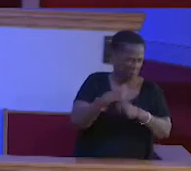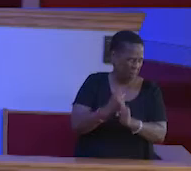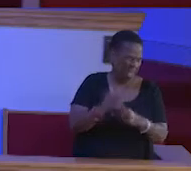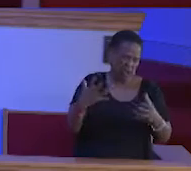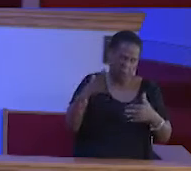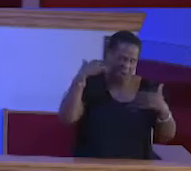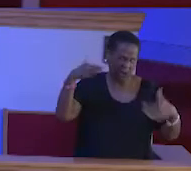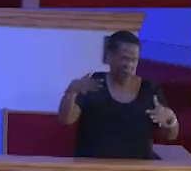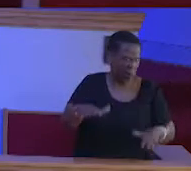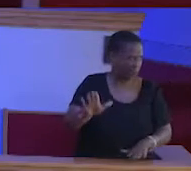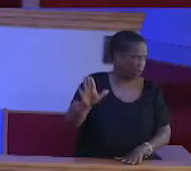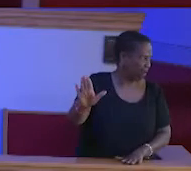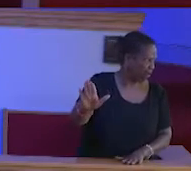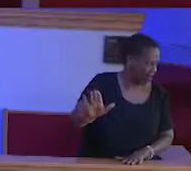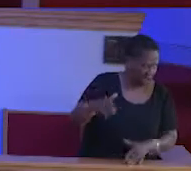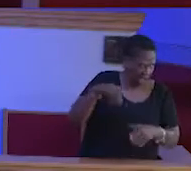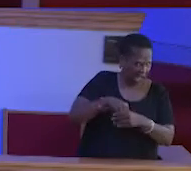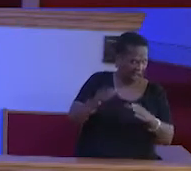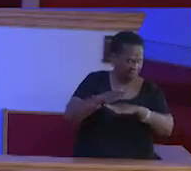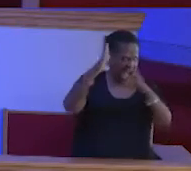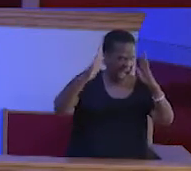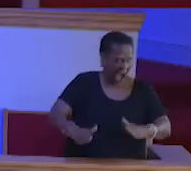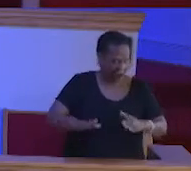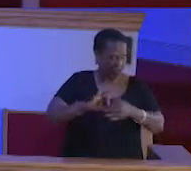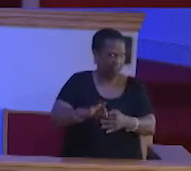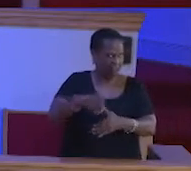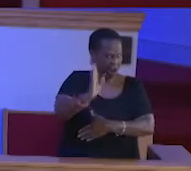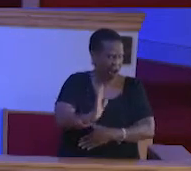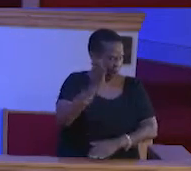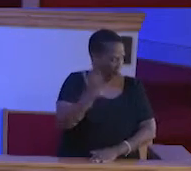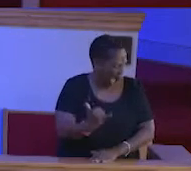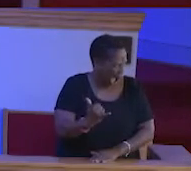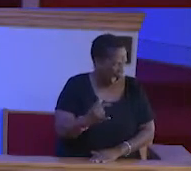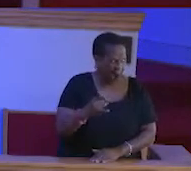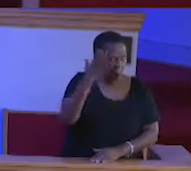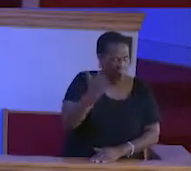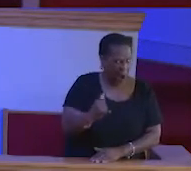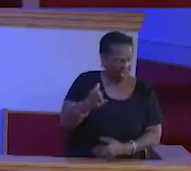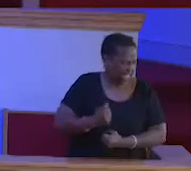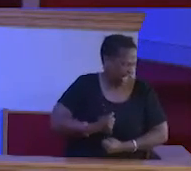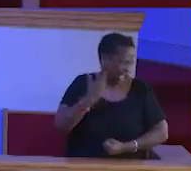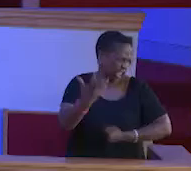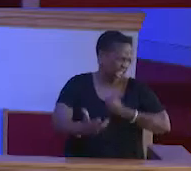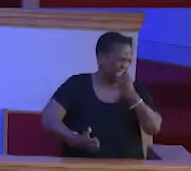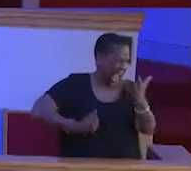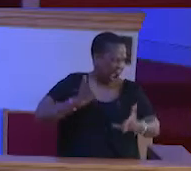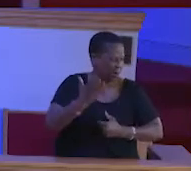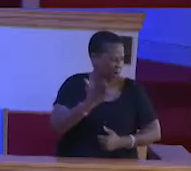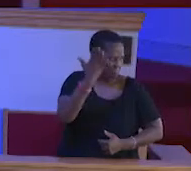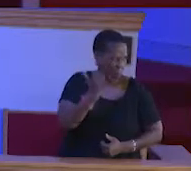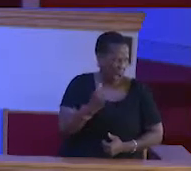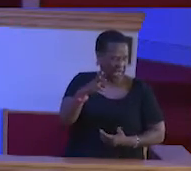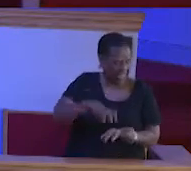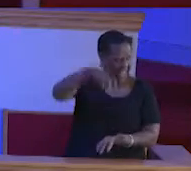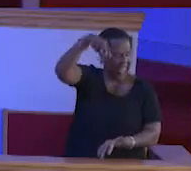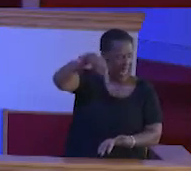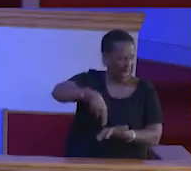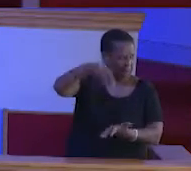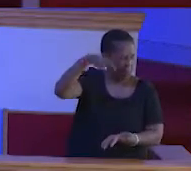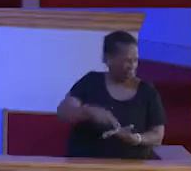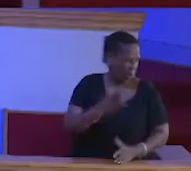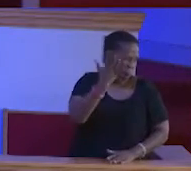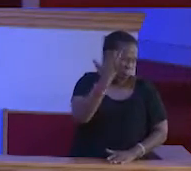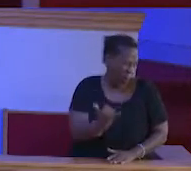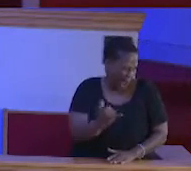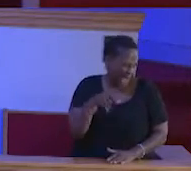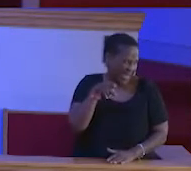much noise in the house of God? Why is he shouting and why is he leaping and why is